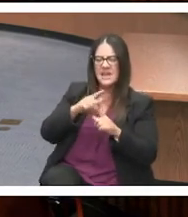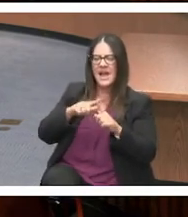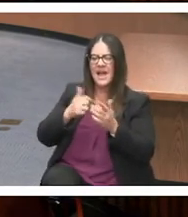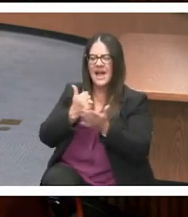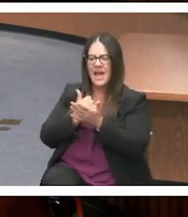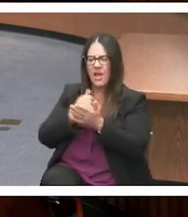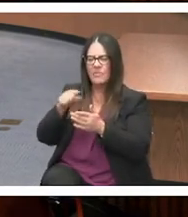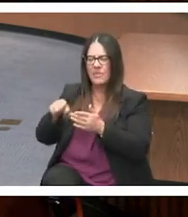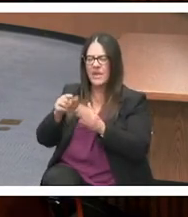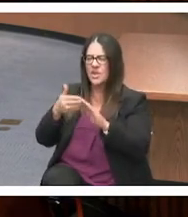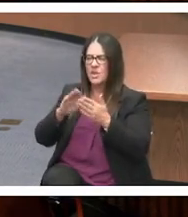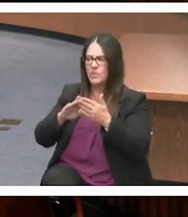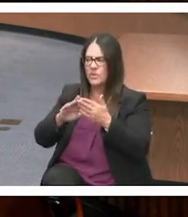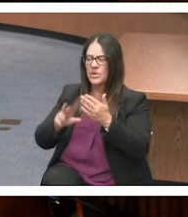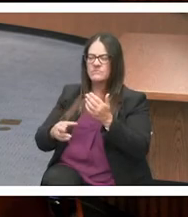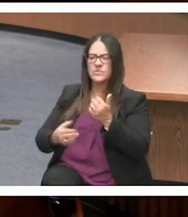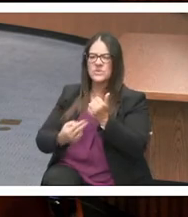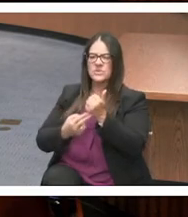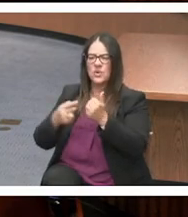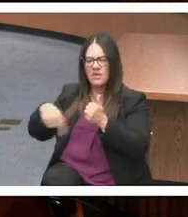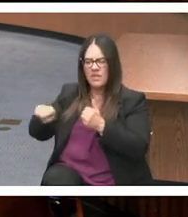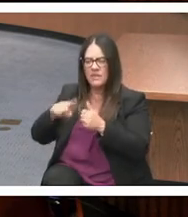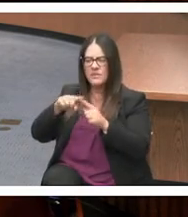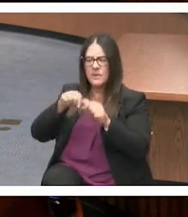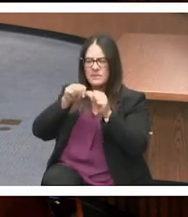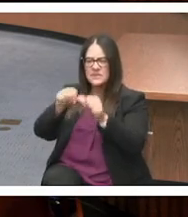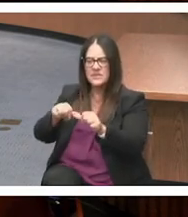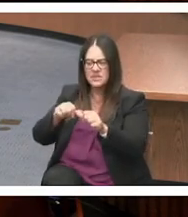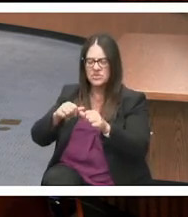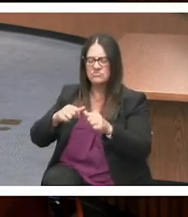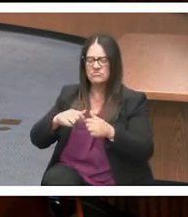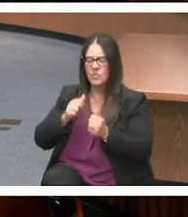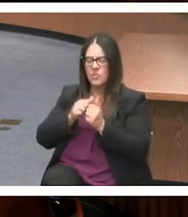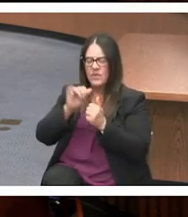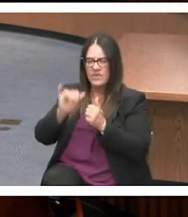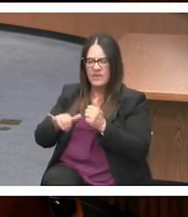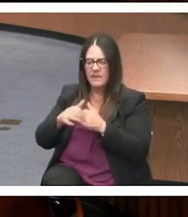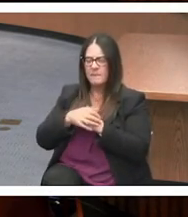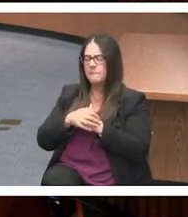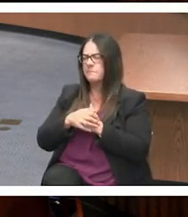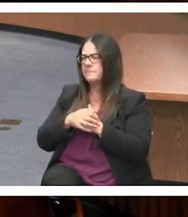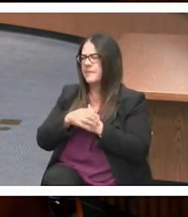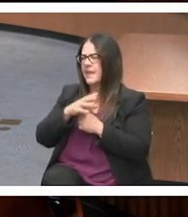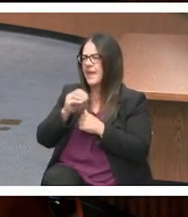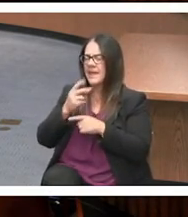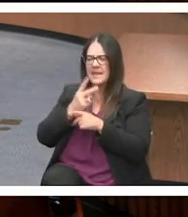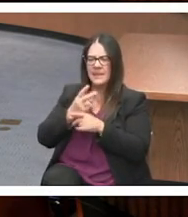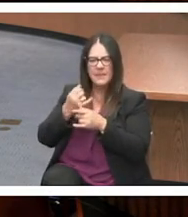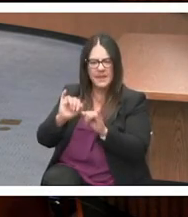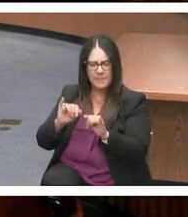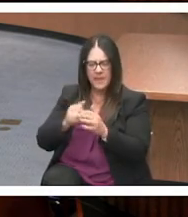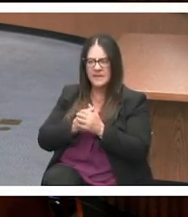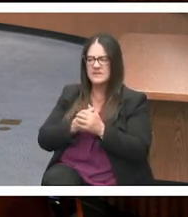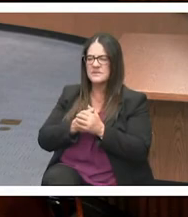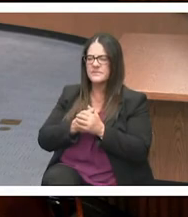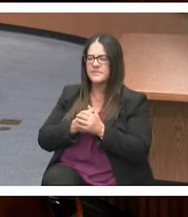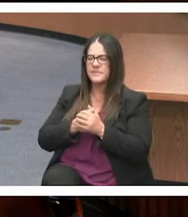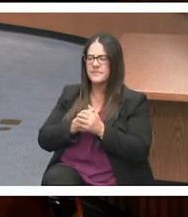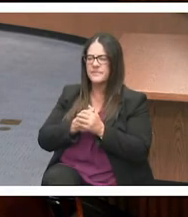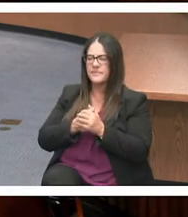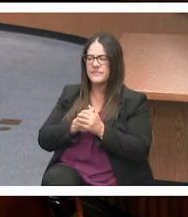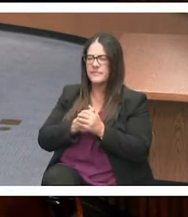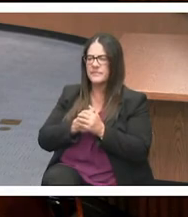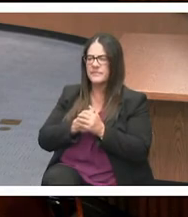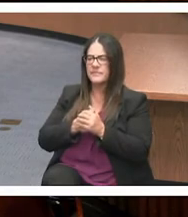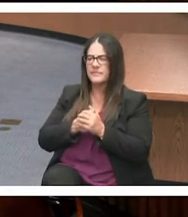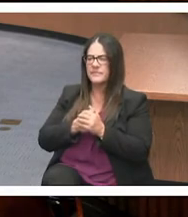salmon populations, and why is DWR reaching out to North, state, rural, and salmon-dependent communities on things like the tunnel and water